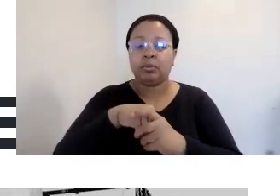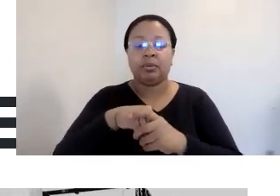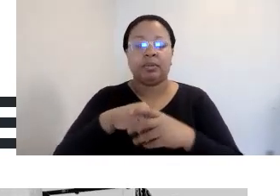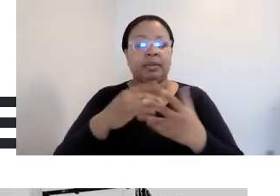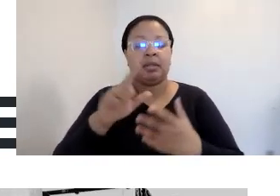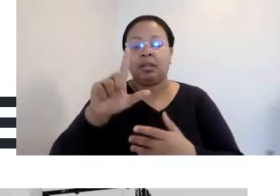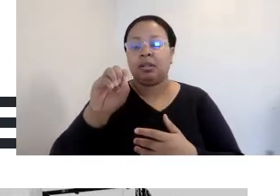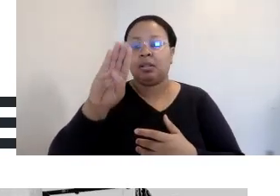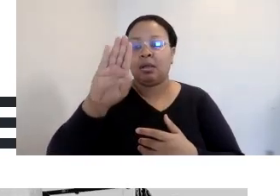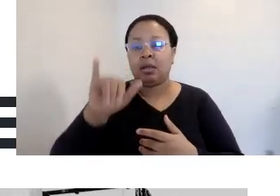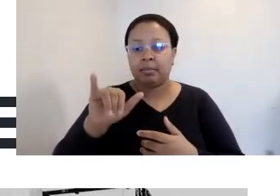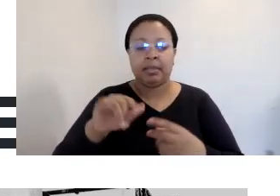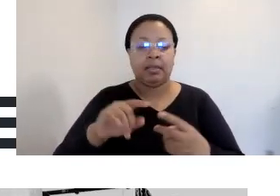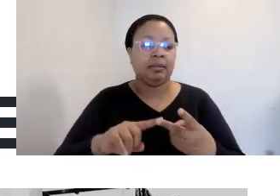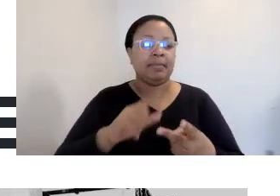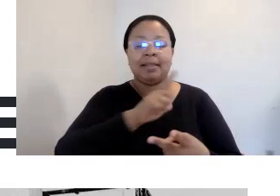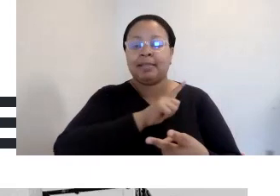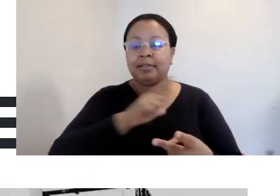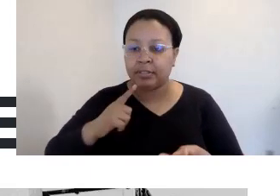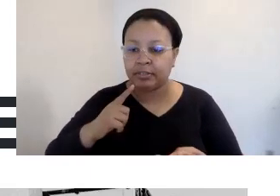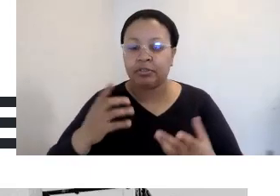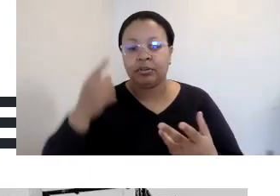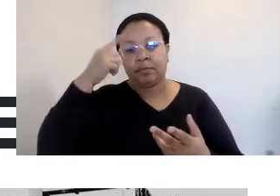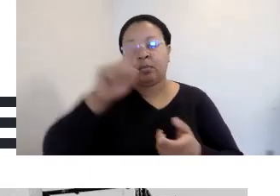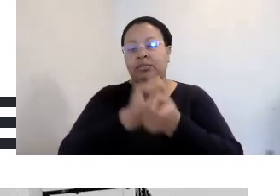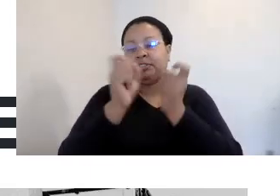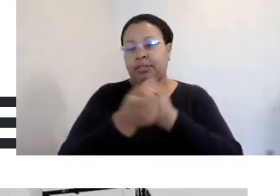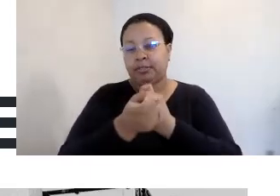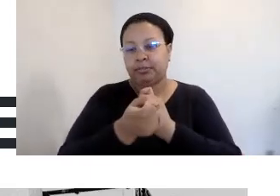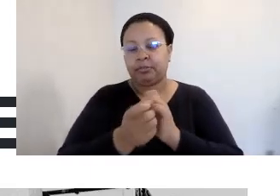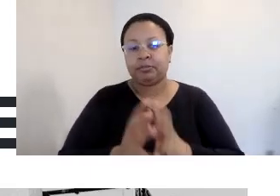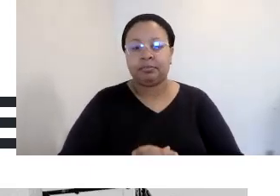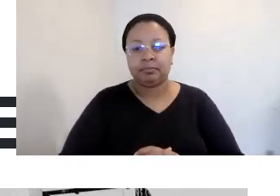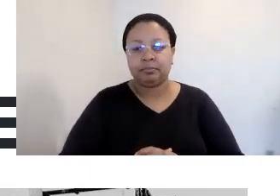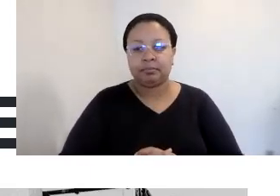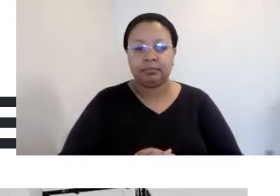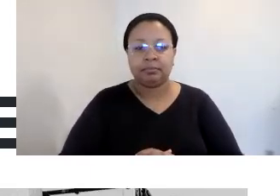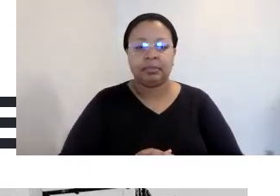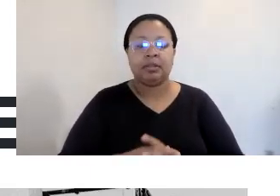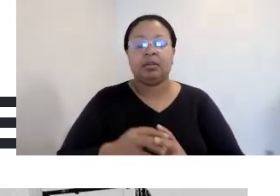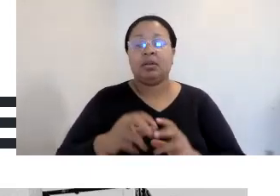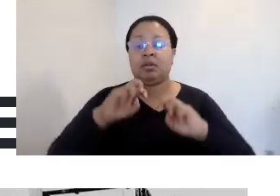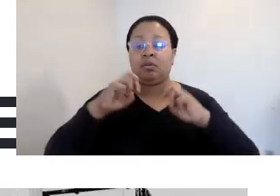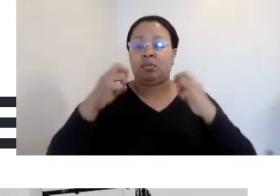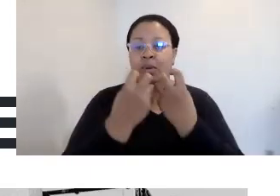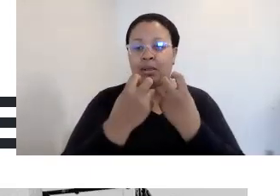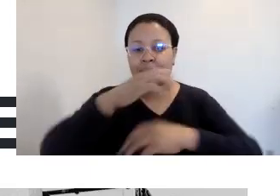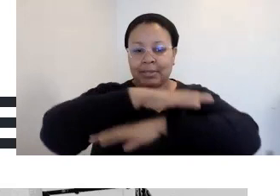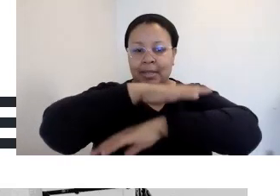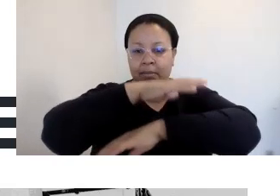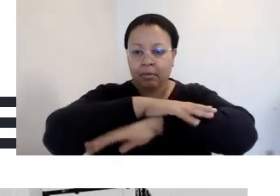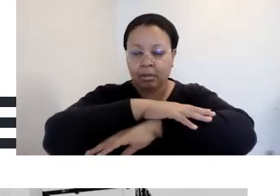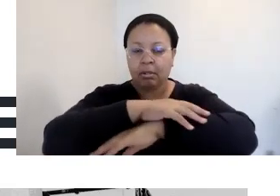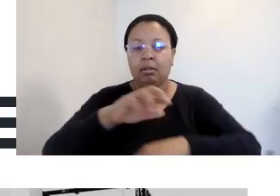lobbying legislatures for change. And then you have roundtable forums. Roundtable